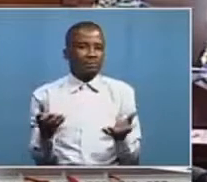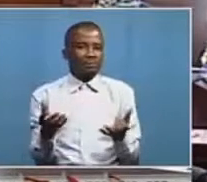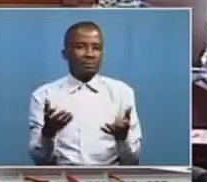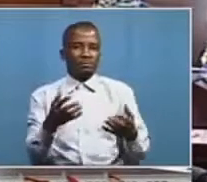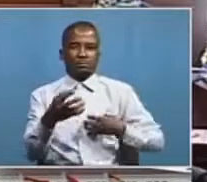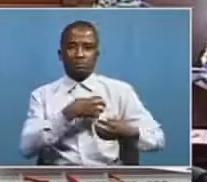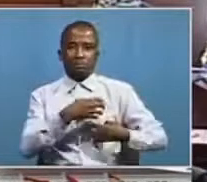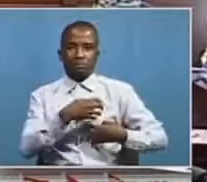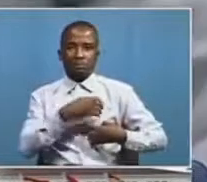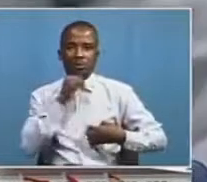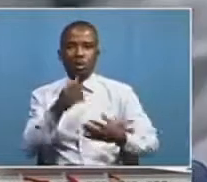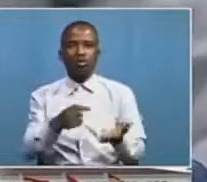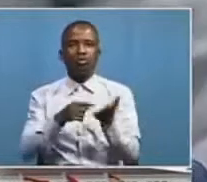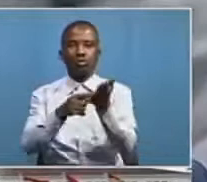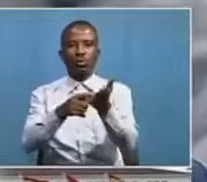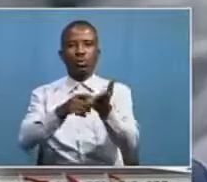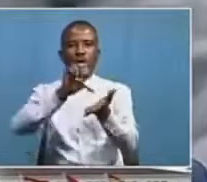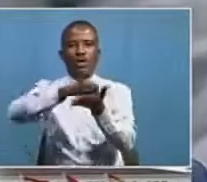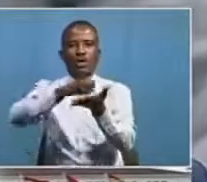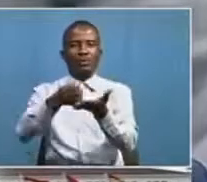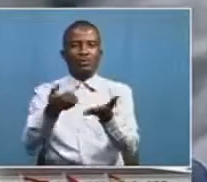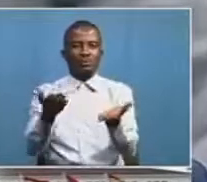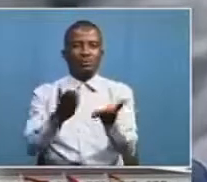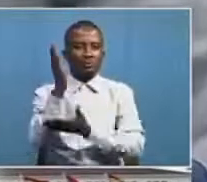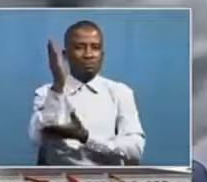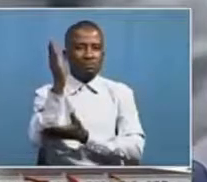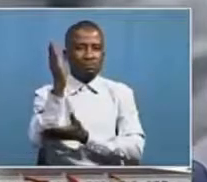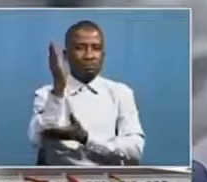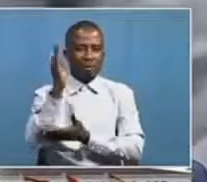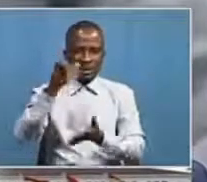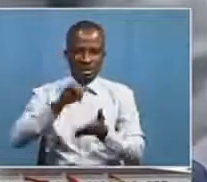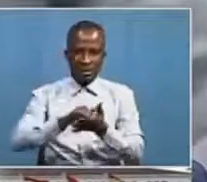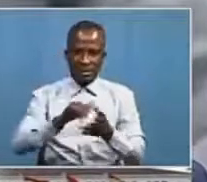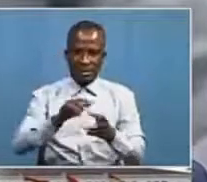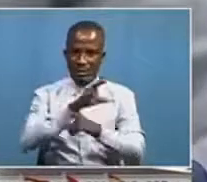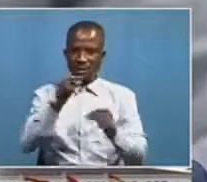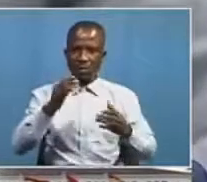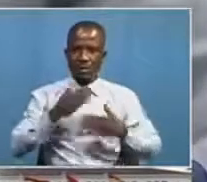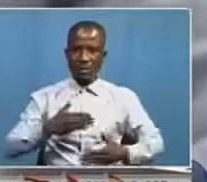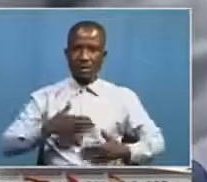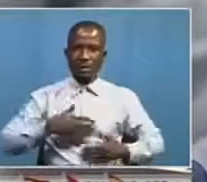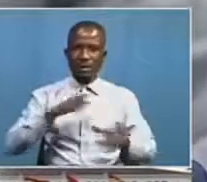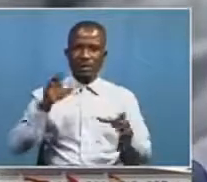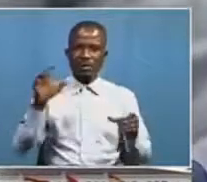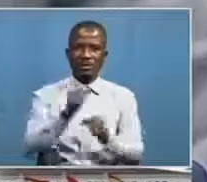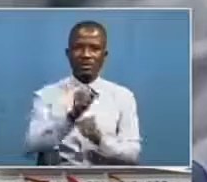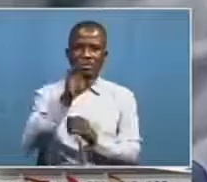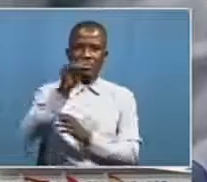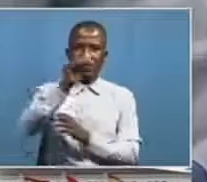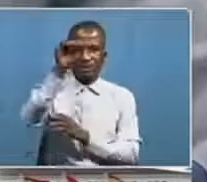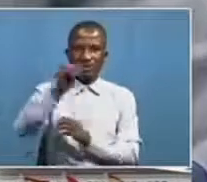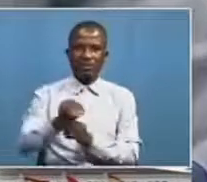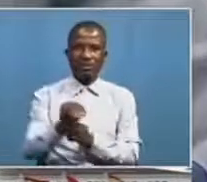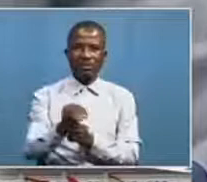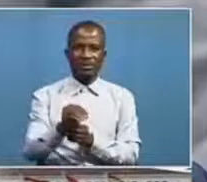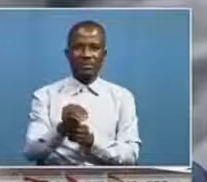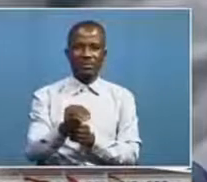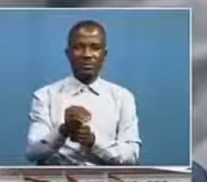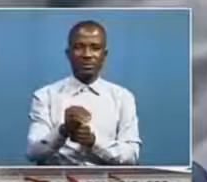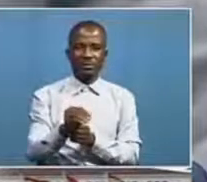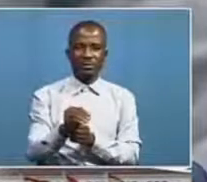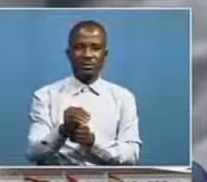credible evidence to establish his claim that none of the candidates obtained more than the 50%